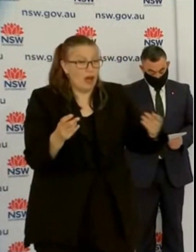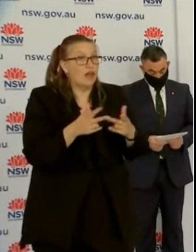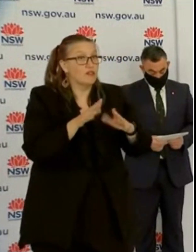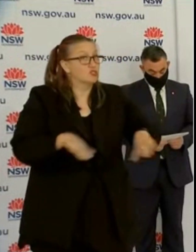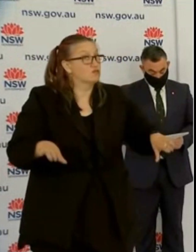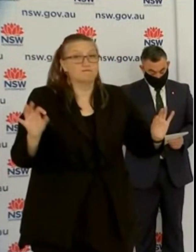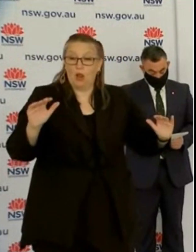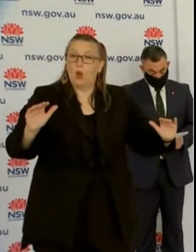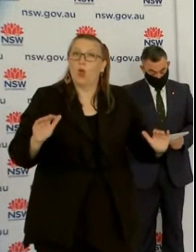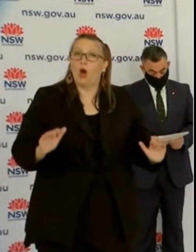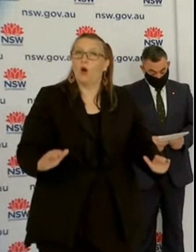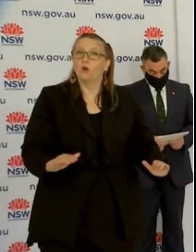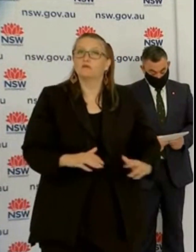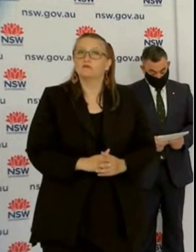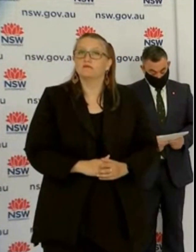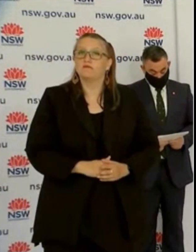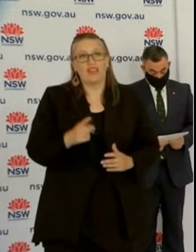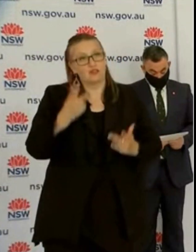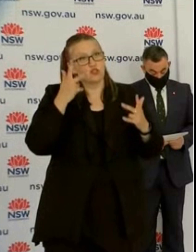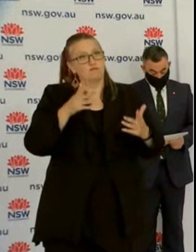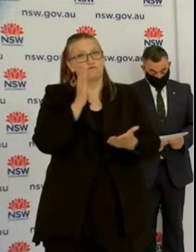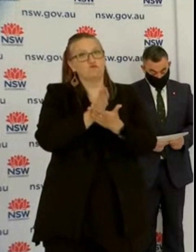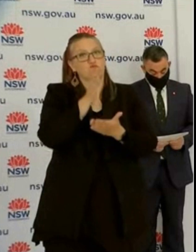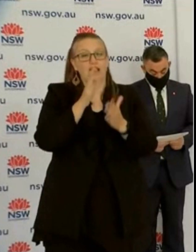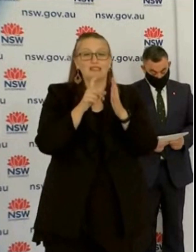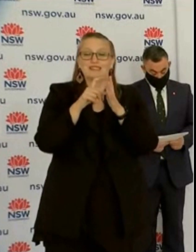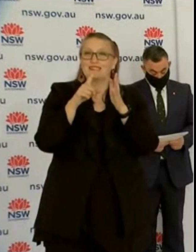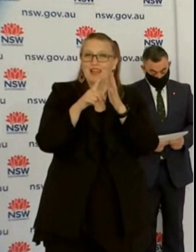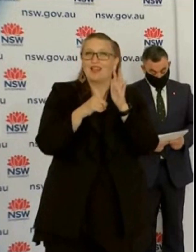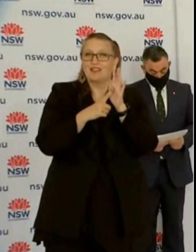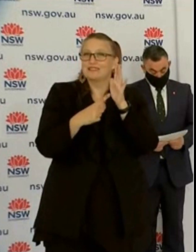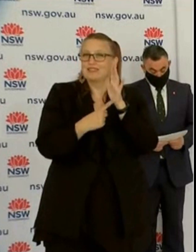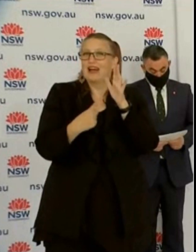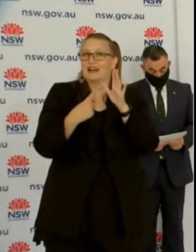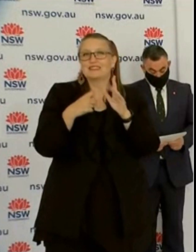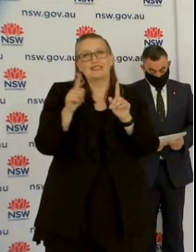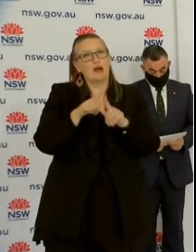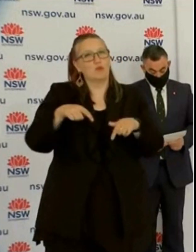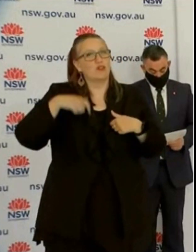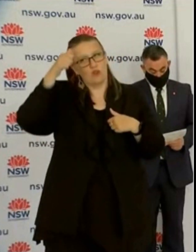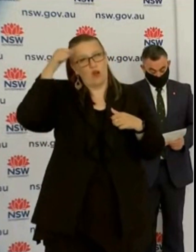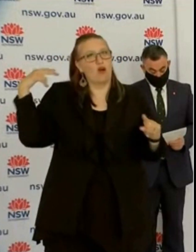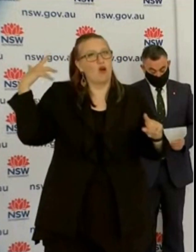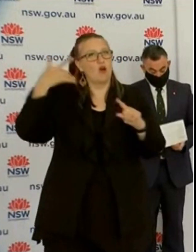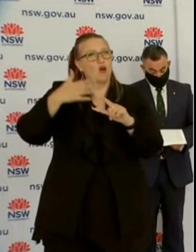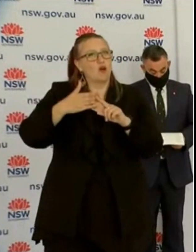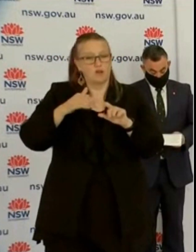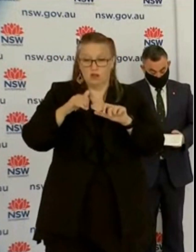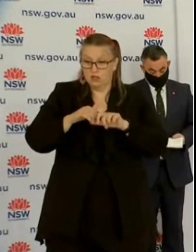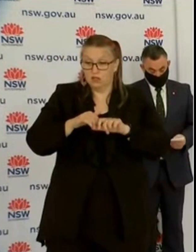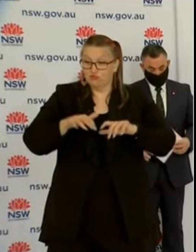low. This really affirms what we know about the Delta virus. We have seen a higher rate overall of